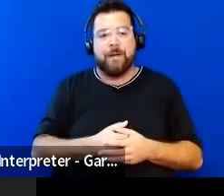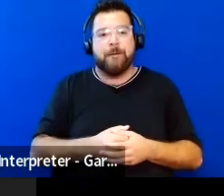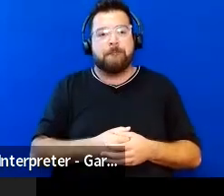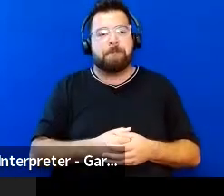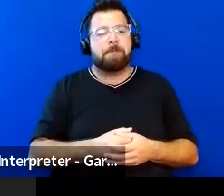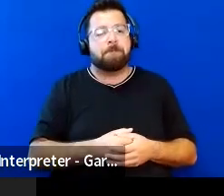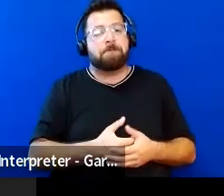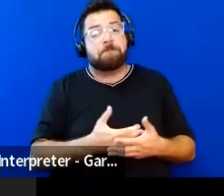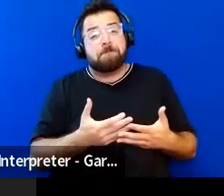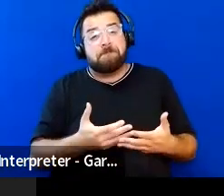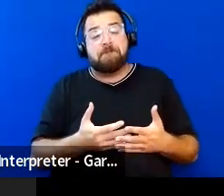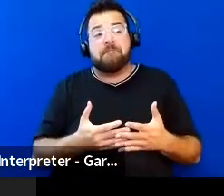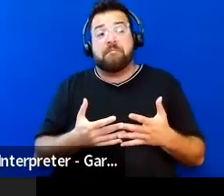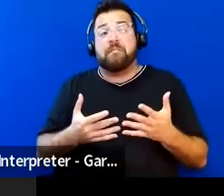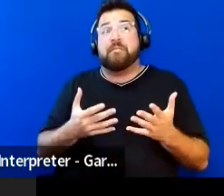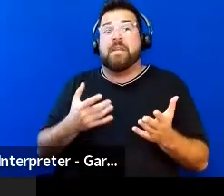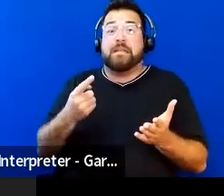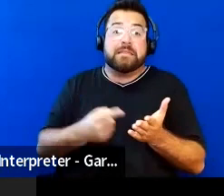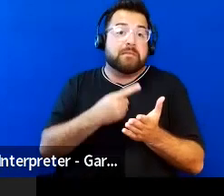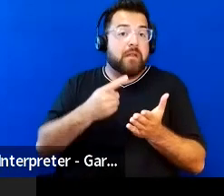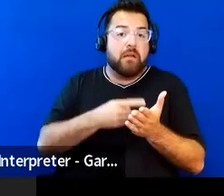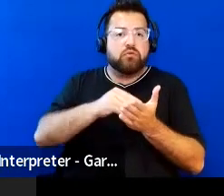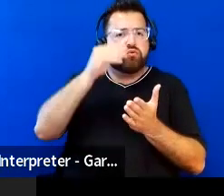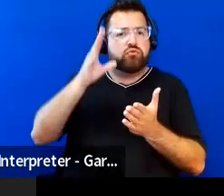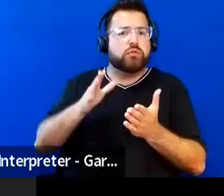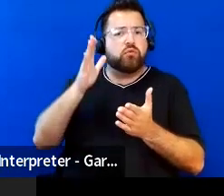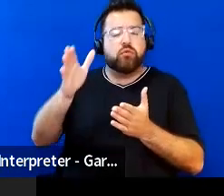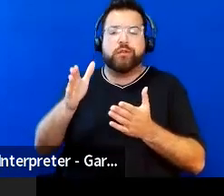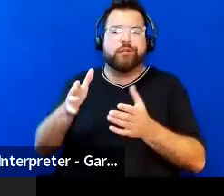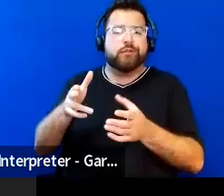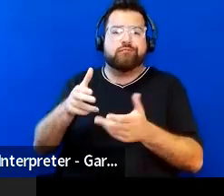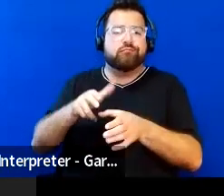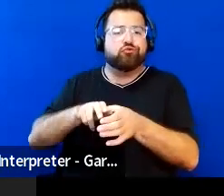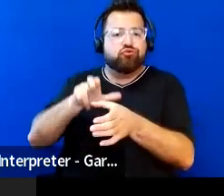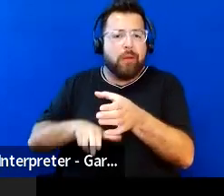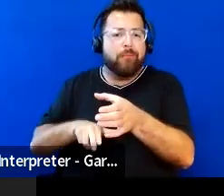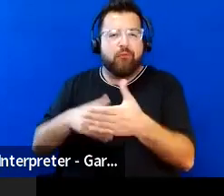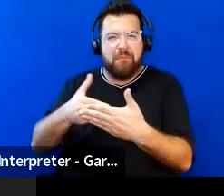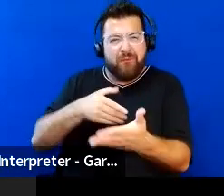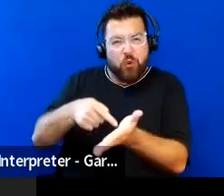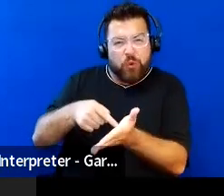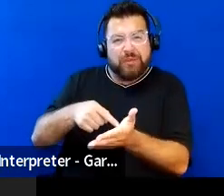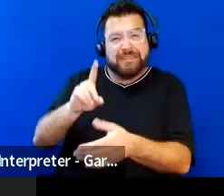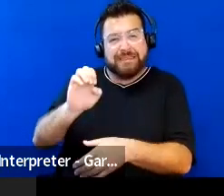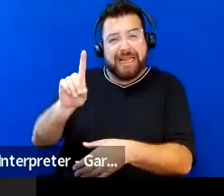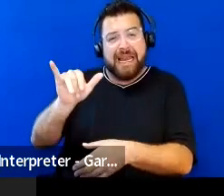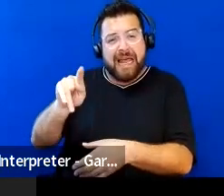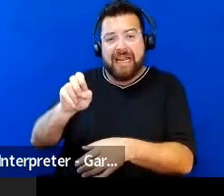Sometimes they will drop the course, they'll make it before that drop deadline, but sometimes they will not make